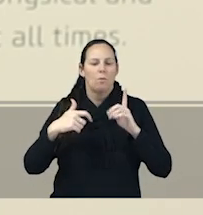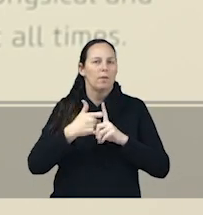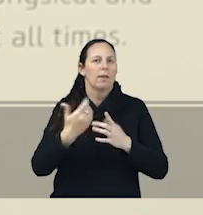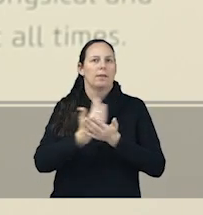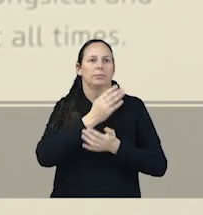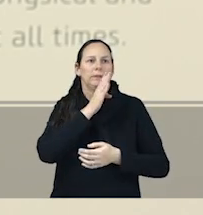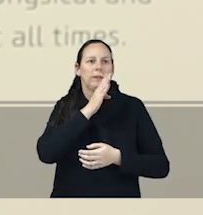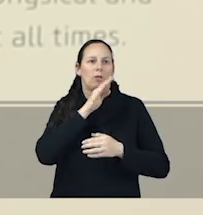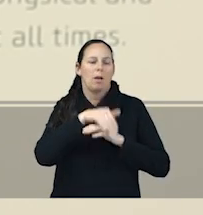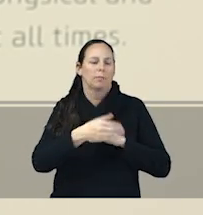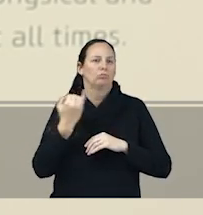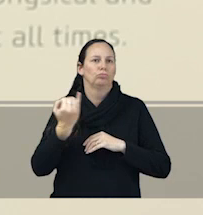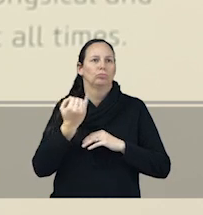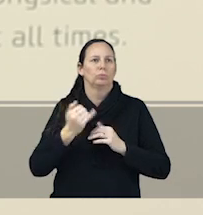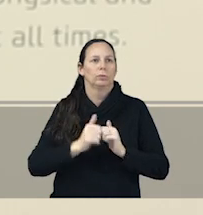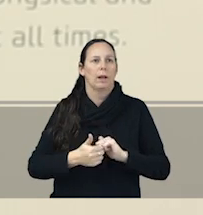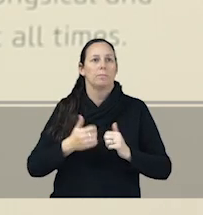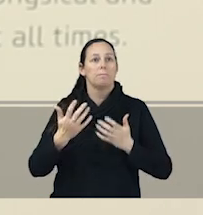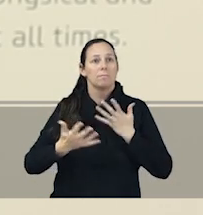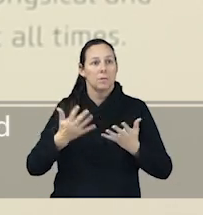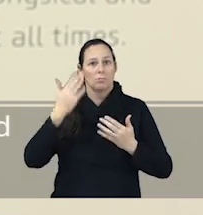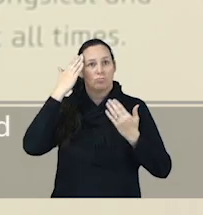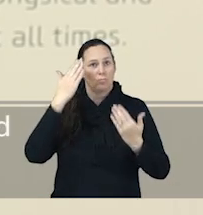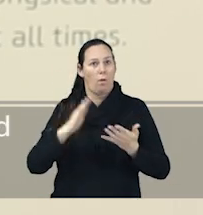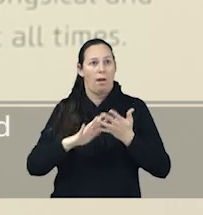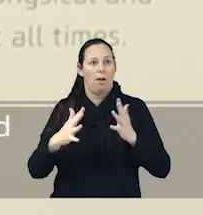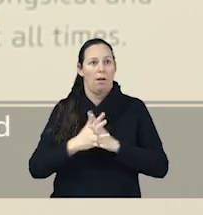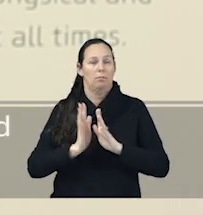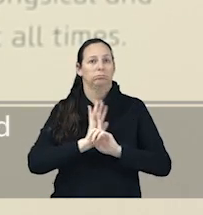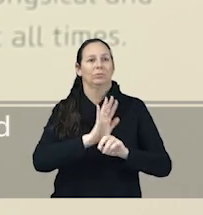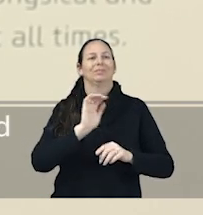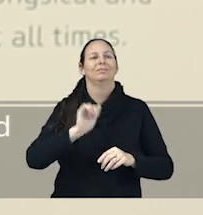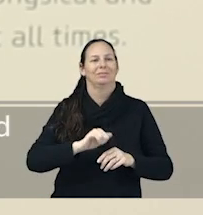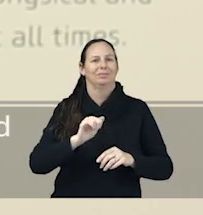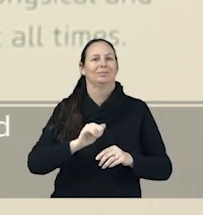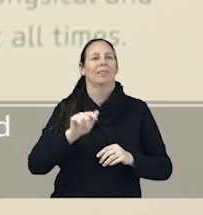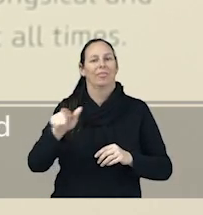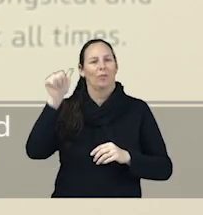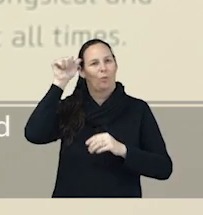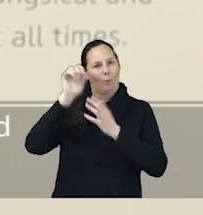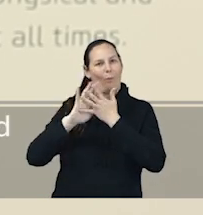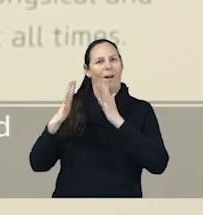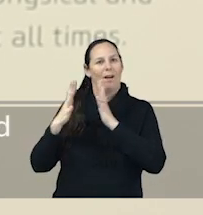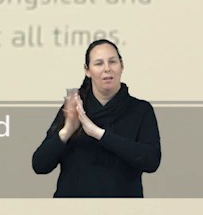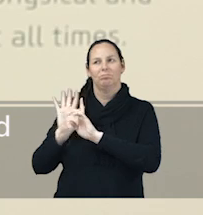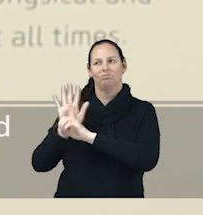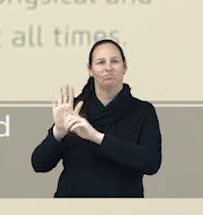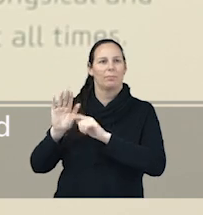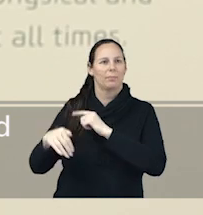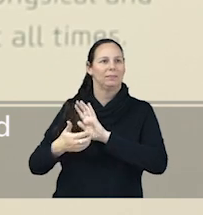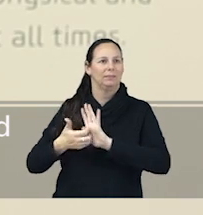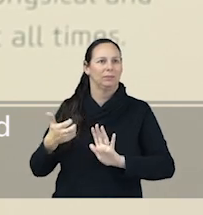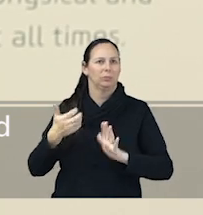game that you just played or the rude game that you just played. So in other words there's no pushback. So where a six-year-old child is likely to